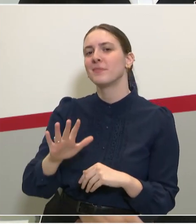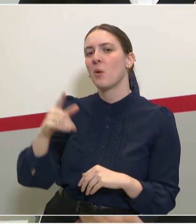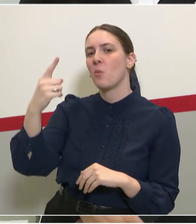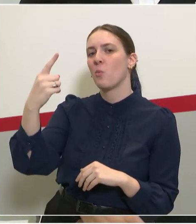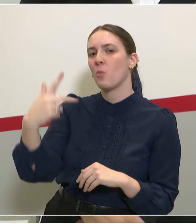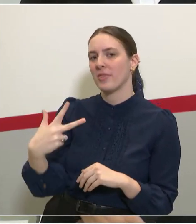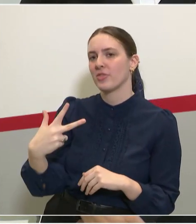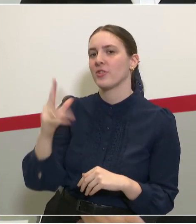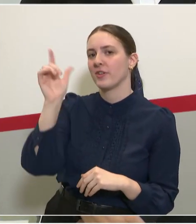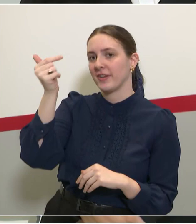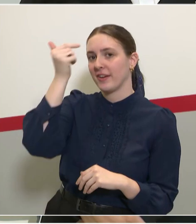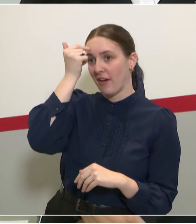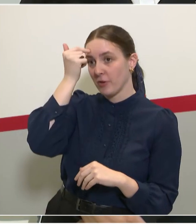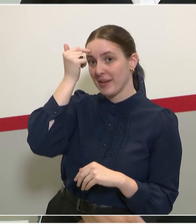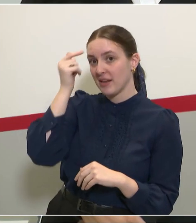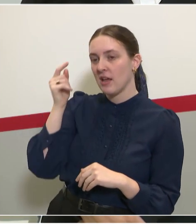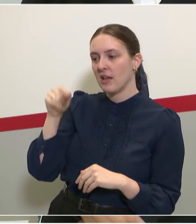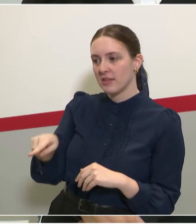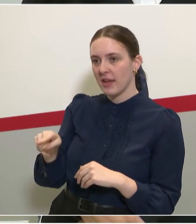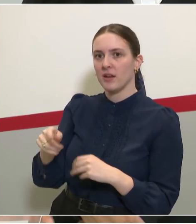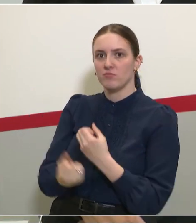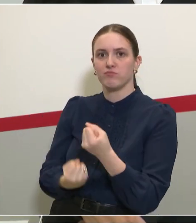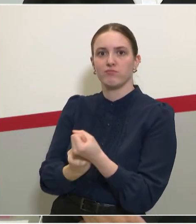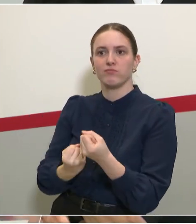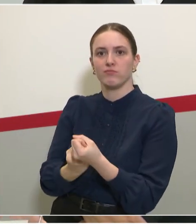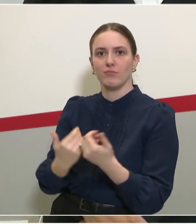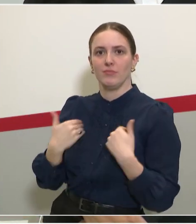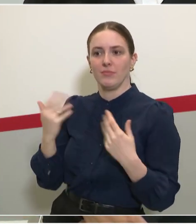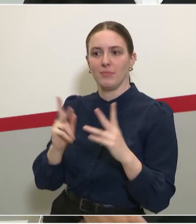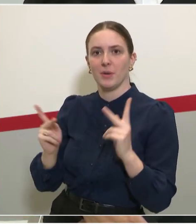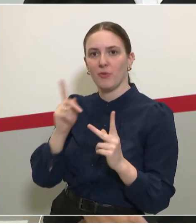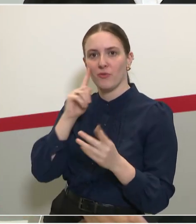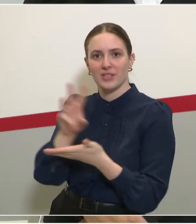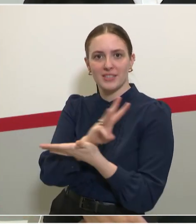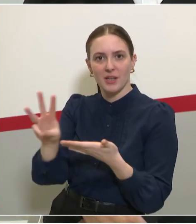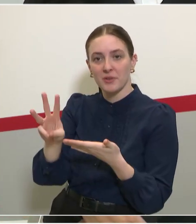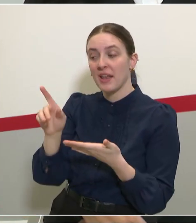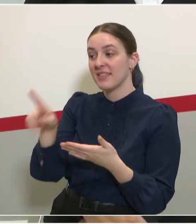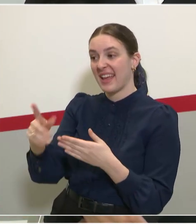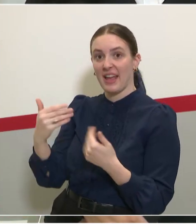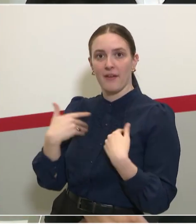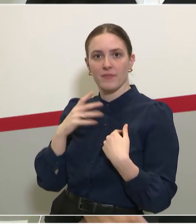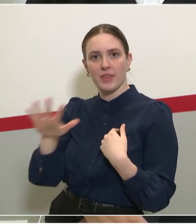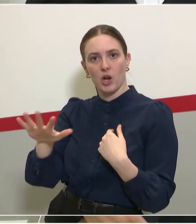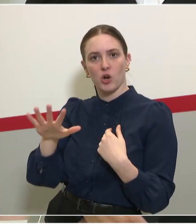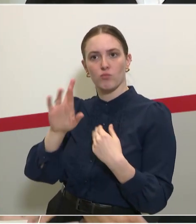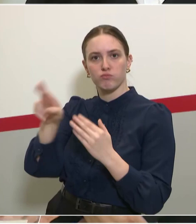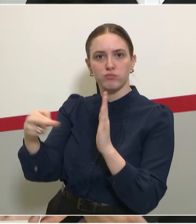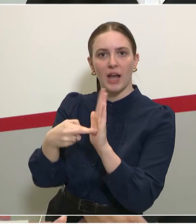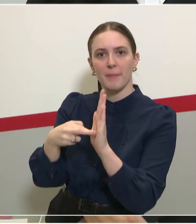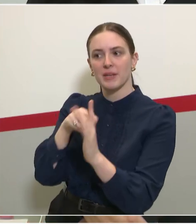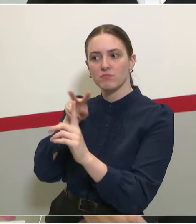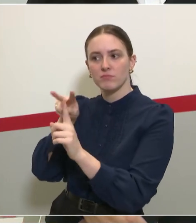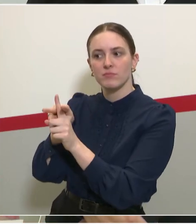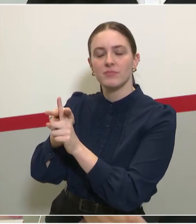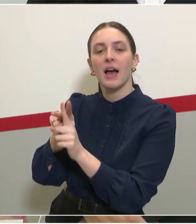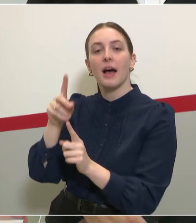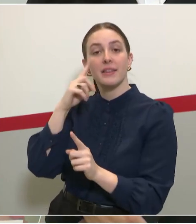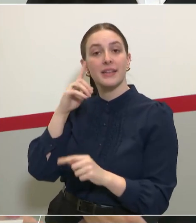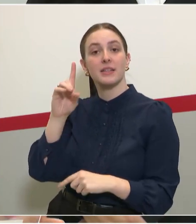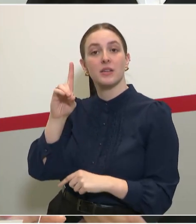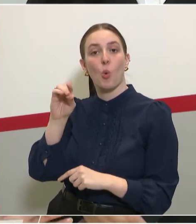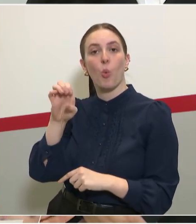government is stood up over the summer for 6 weeks. So everybody gets their assignments, and I think DOES has